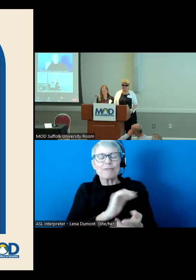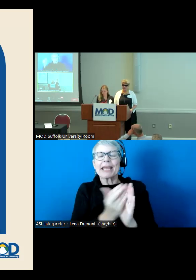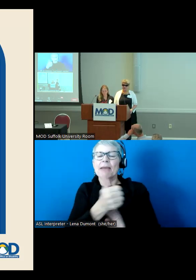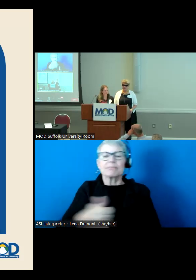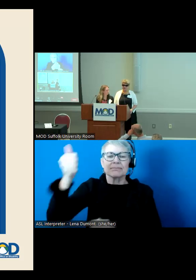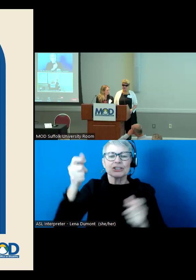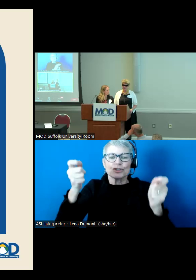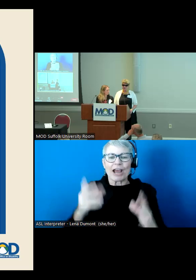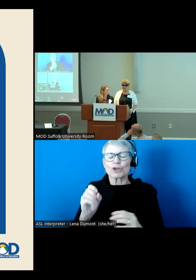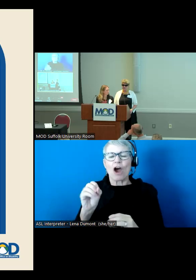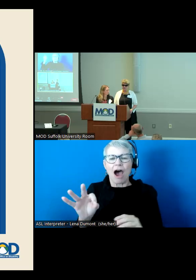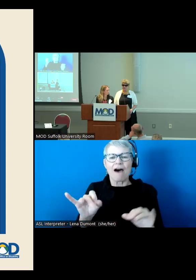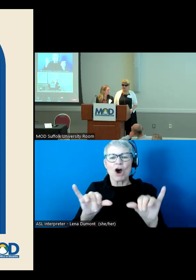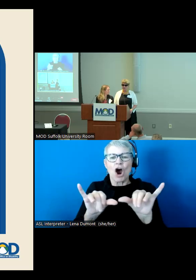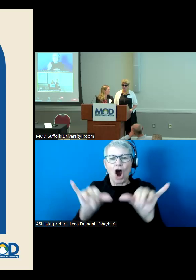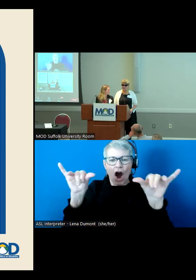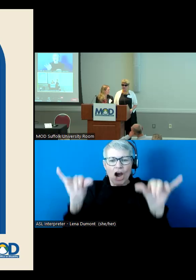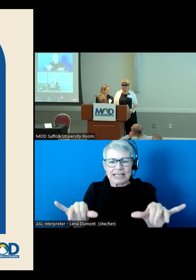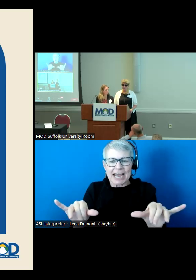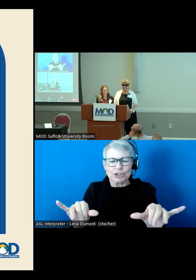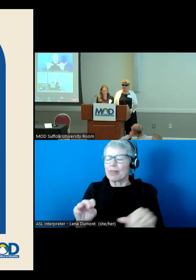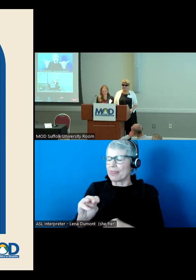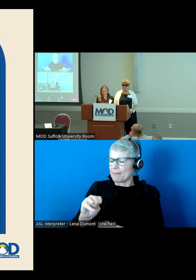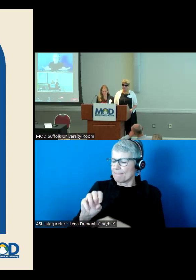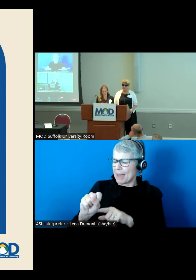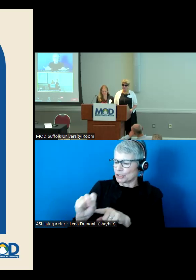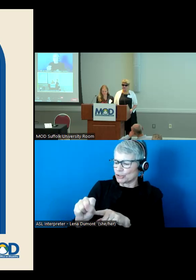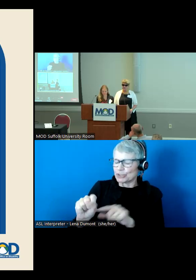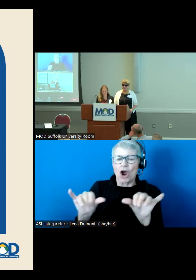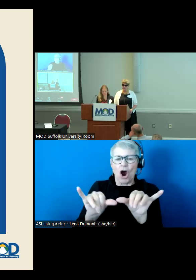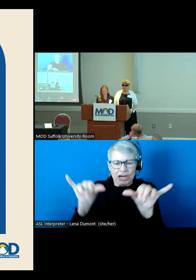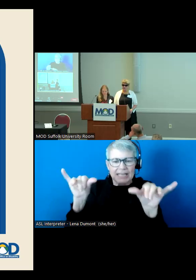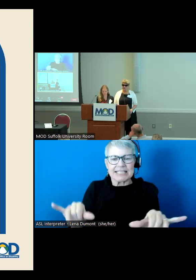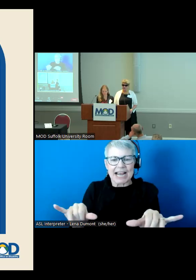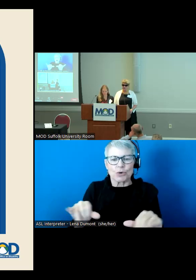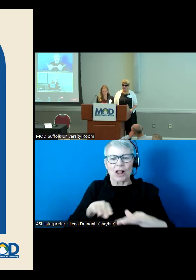Massachusetts Architectural Access Board, and proud to